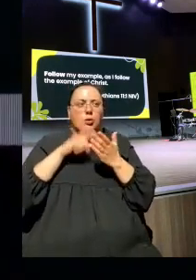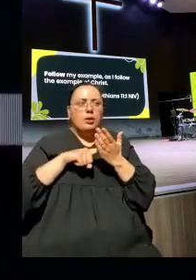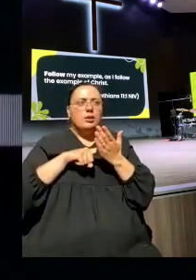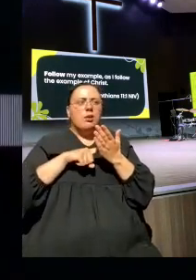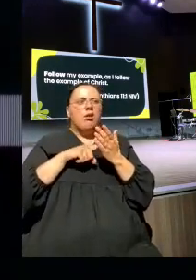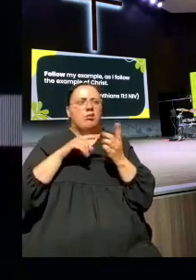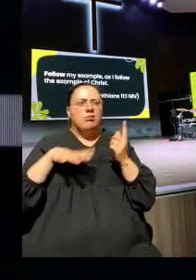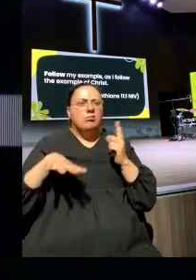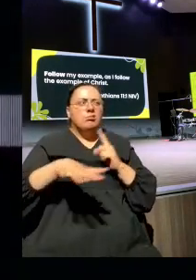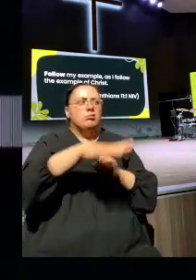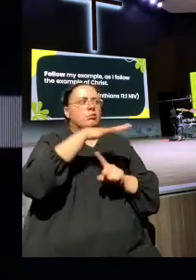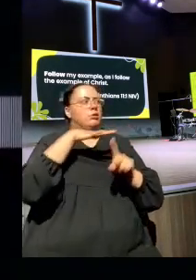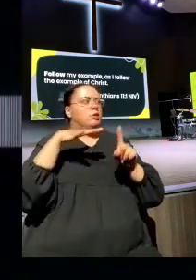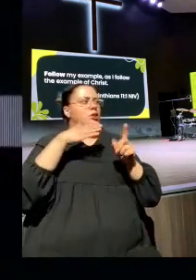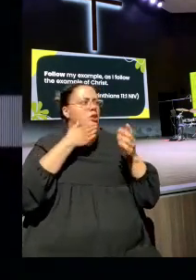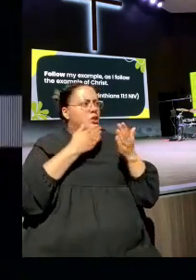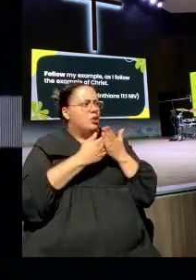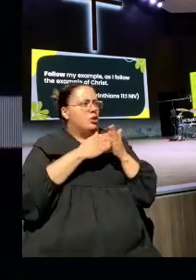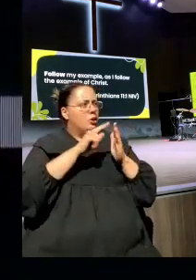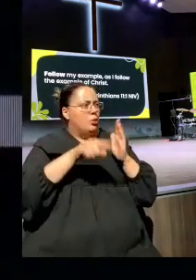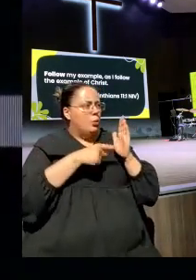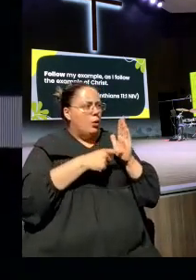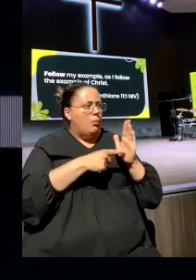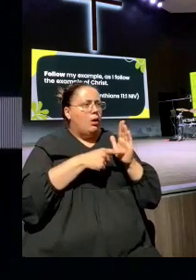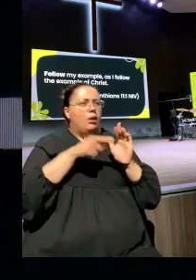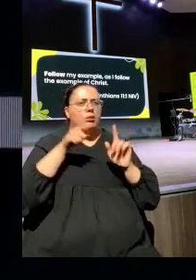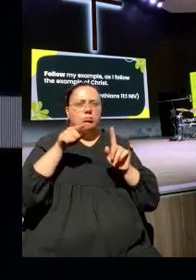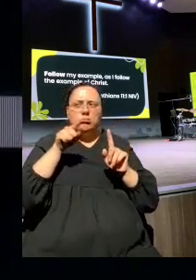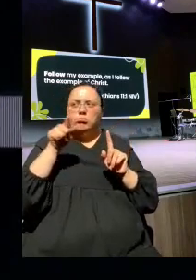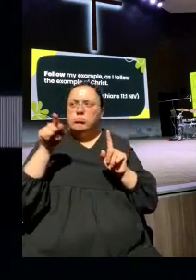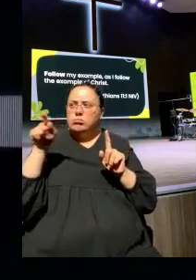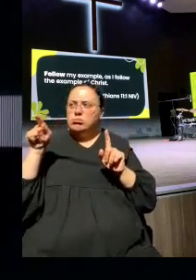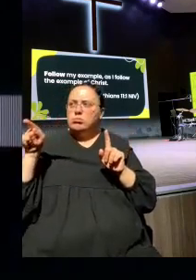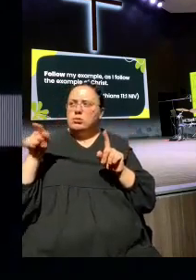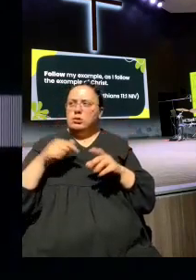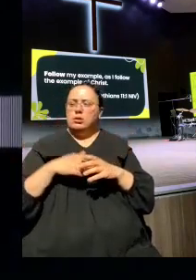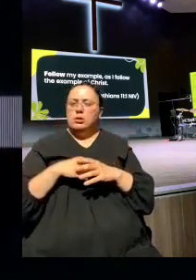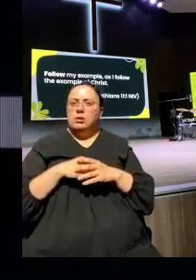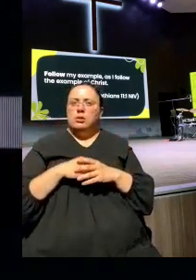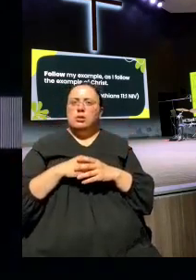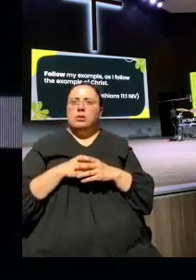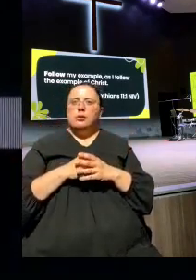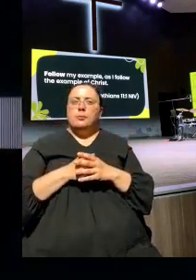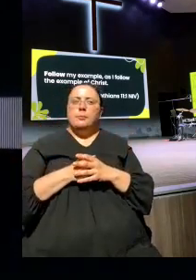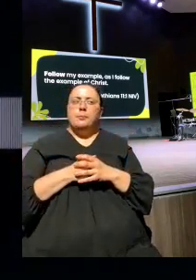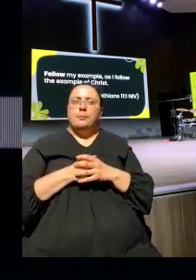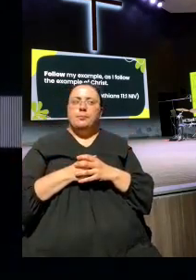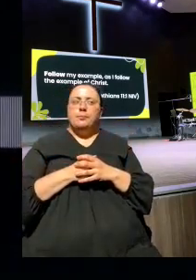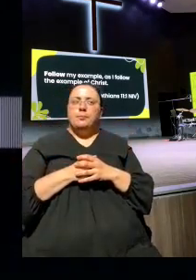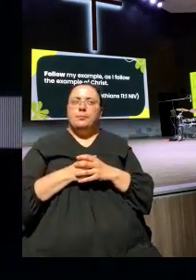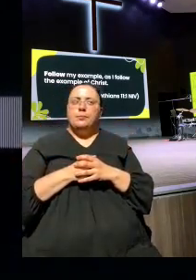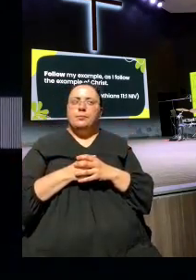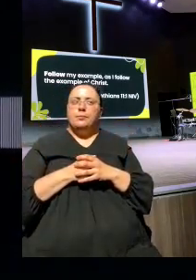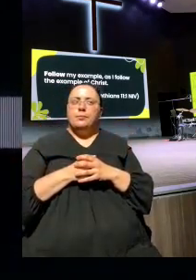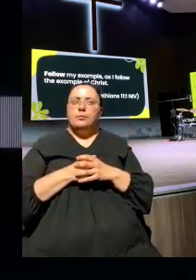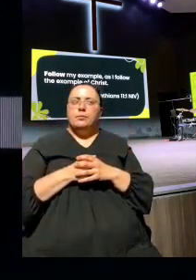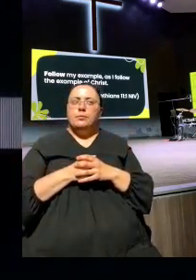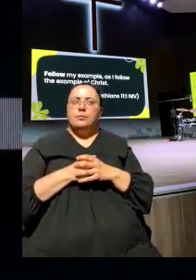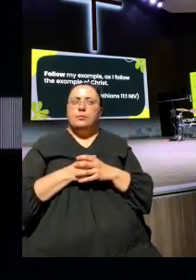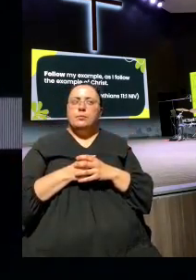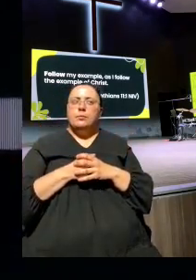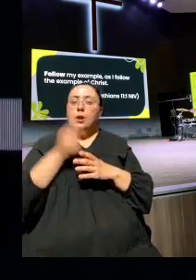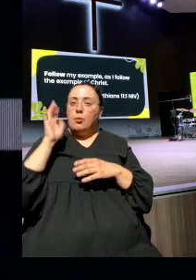models. I learned parenting from the other ministry volunteers in student ministries when I was a youth